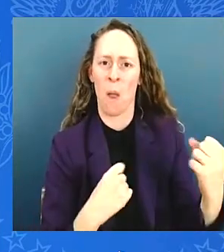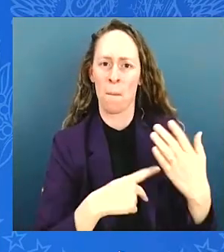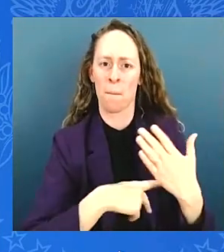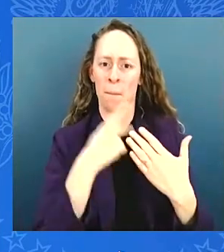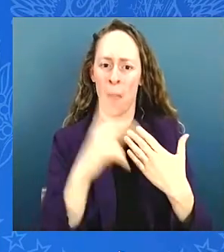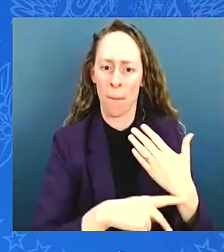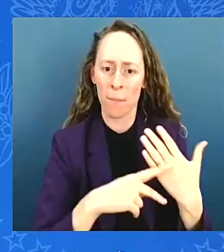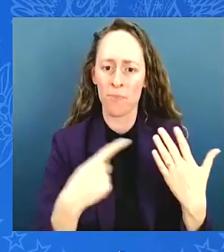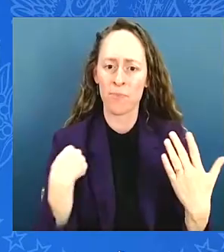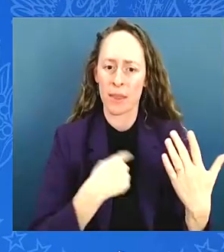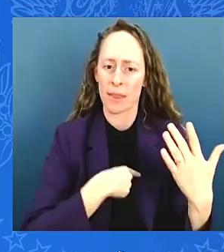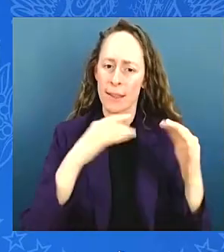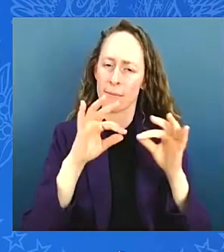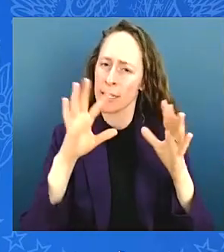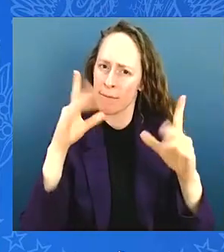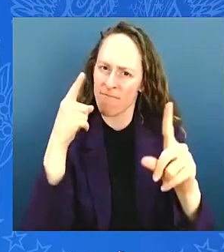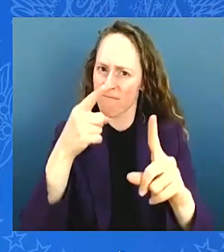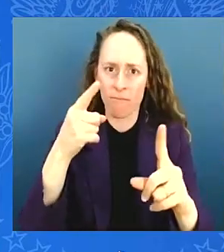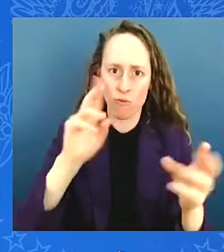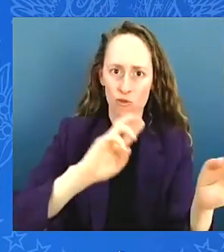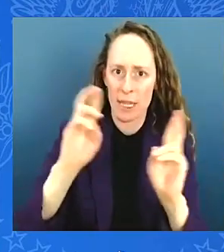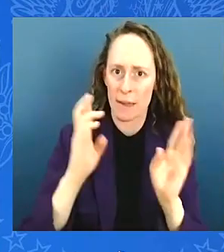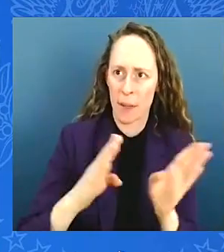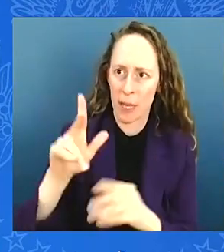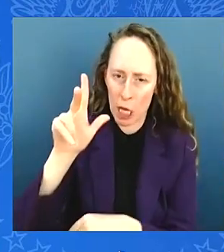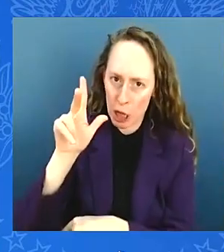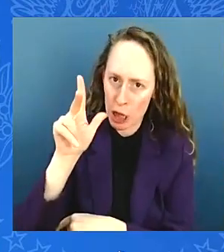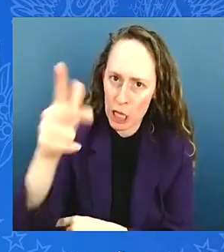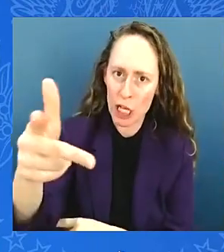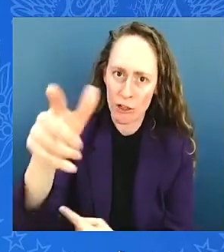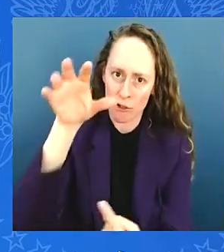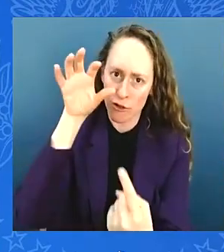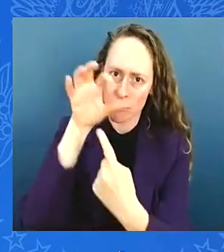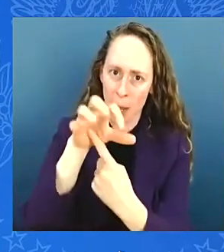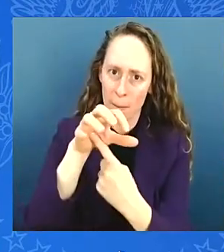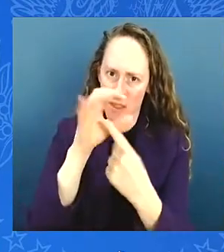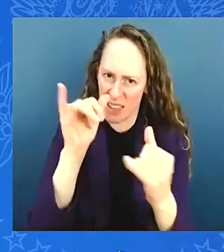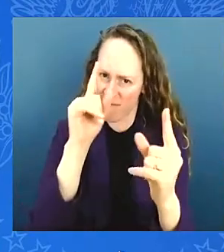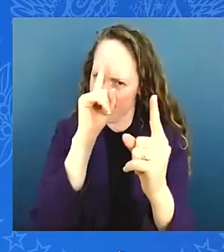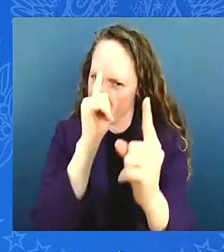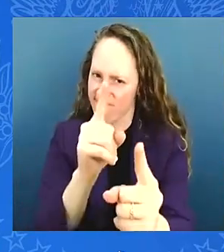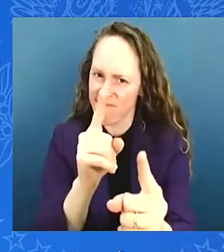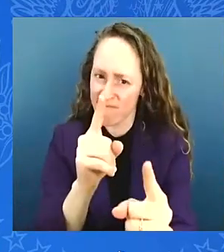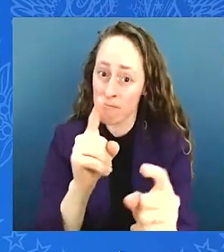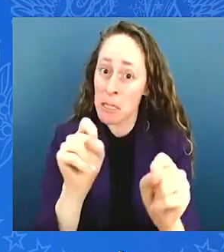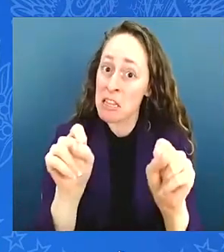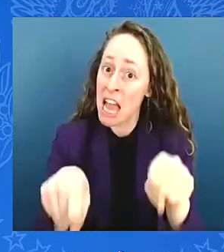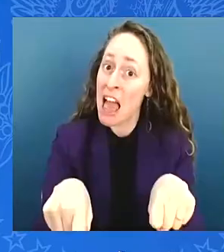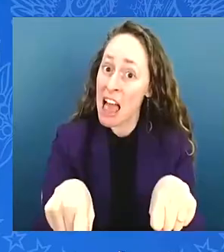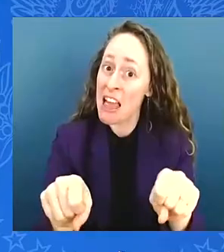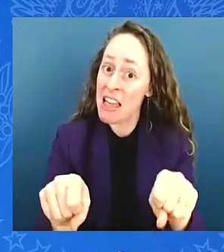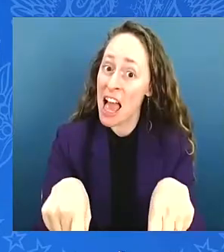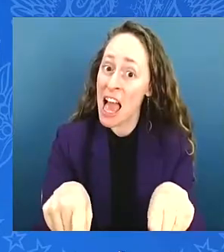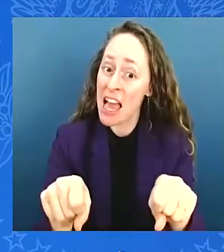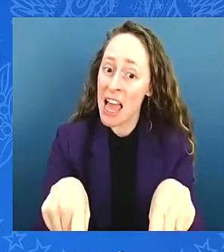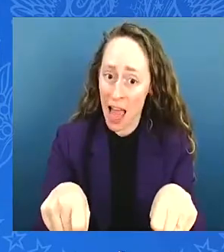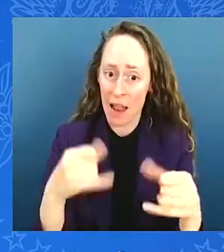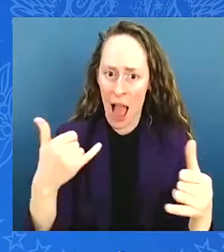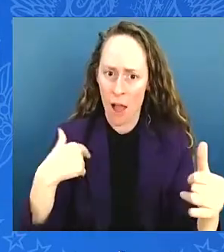of this third national championship in a row, potentially. Yeah.